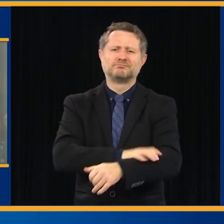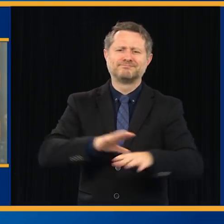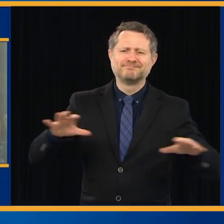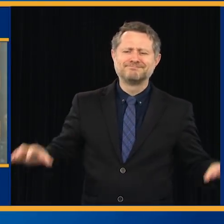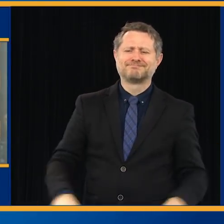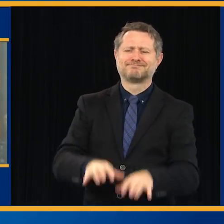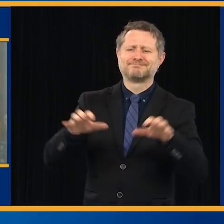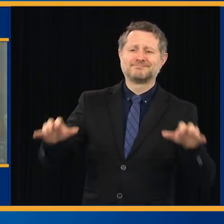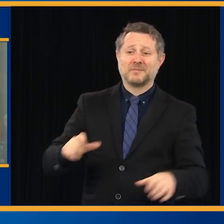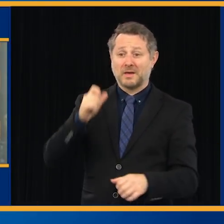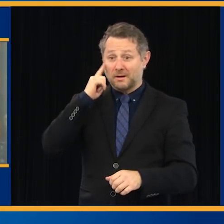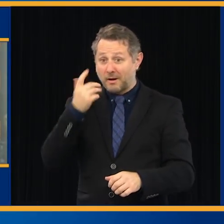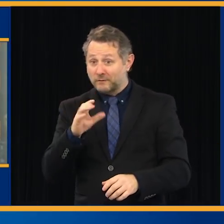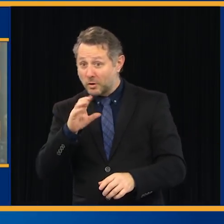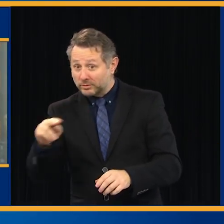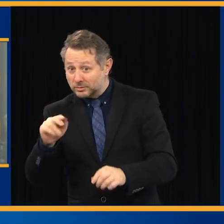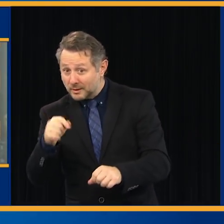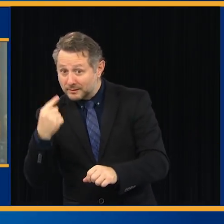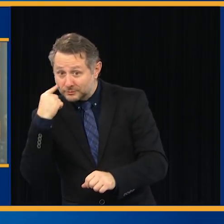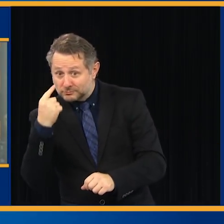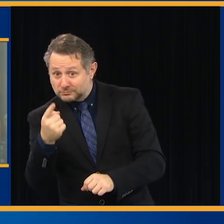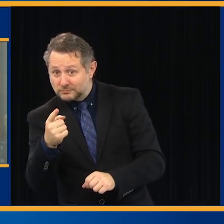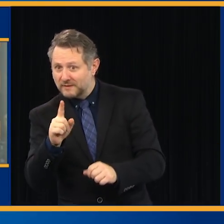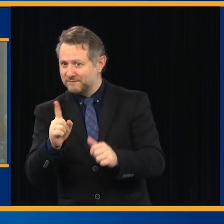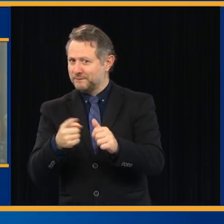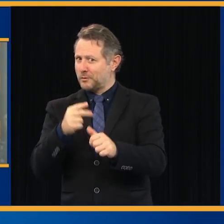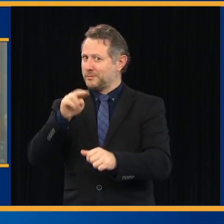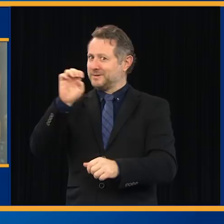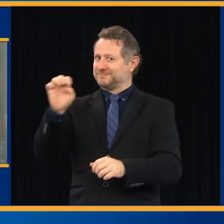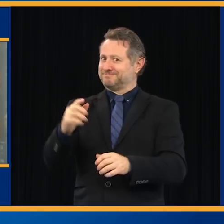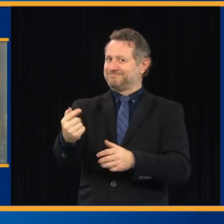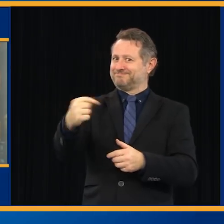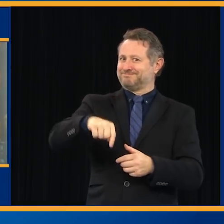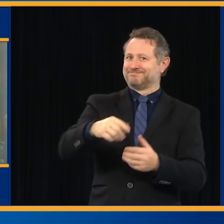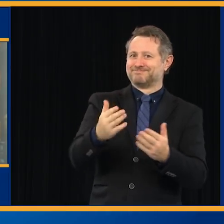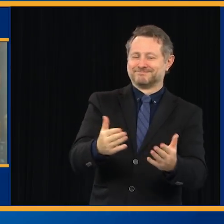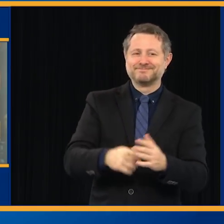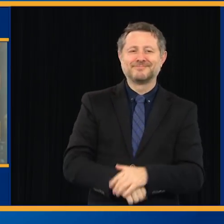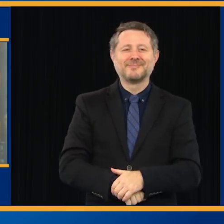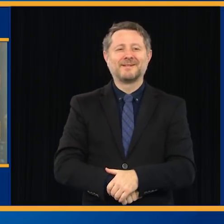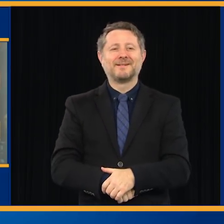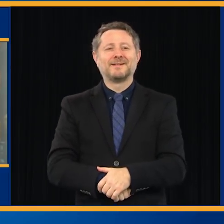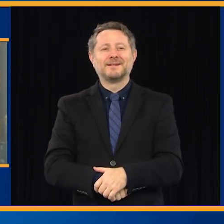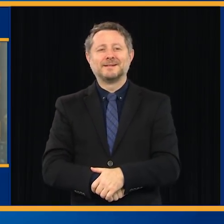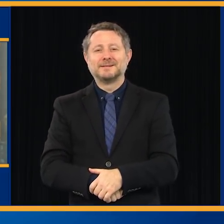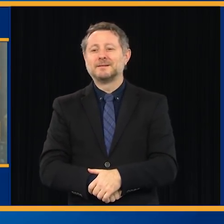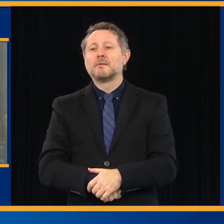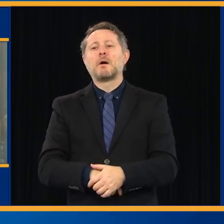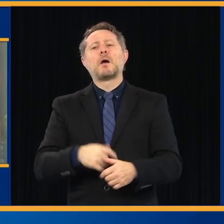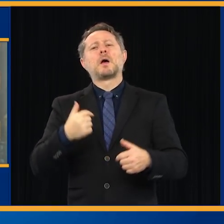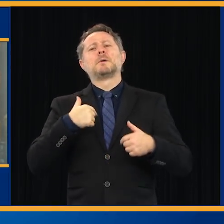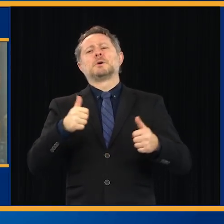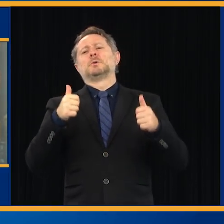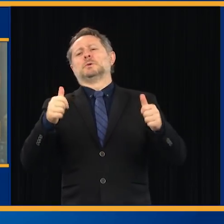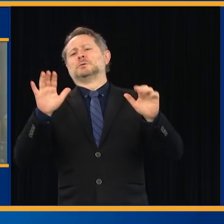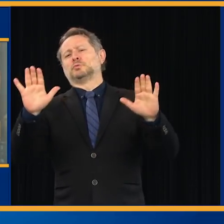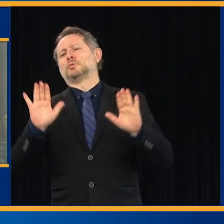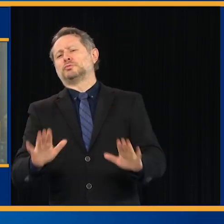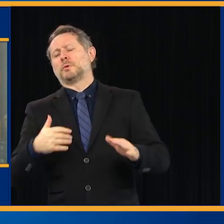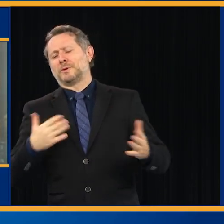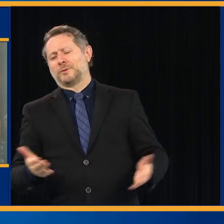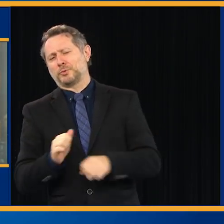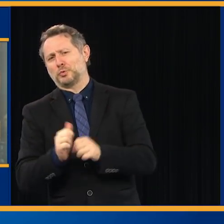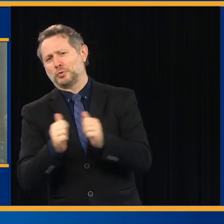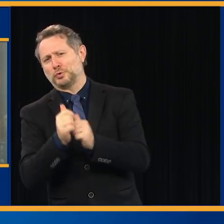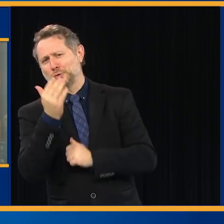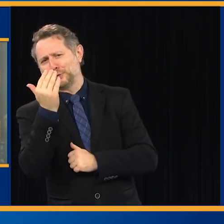of Connecticut, but for the entire Northeast. Good to be with you, Ned. And back at you, Andrew. I want to tell you, speaking on behalf